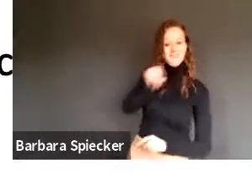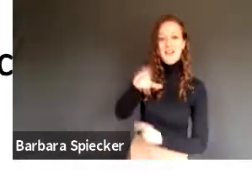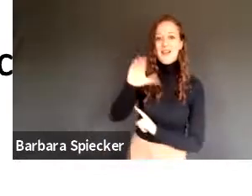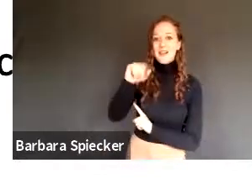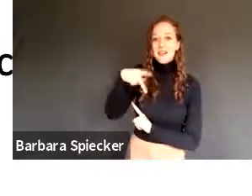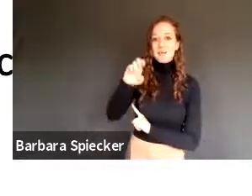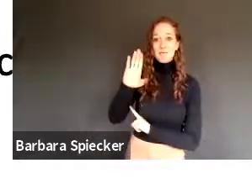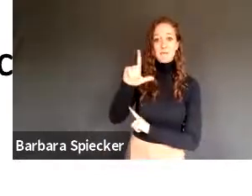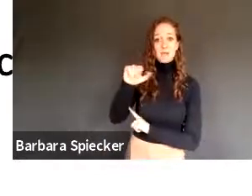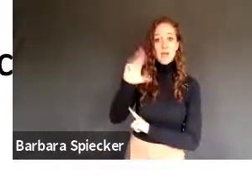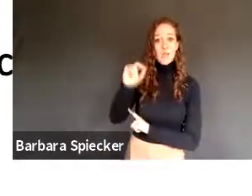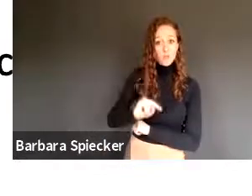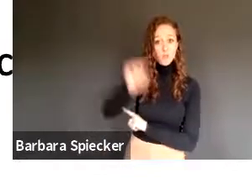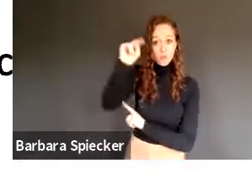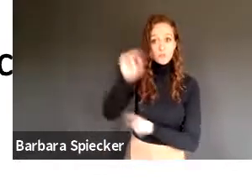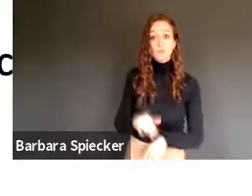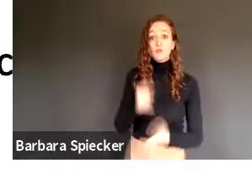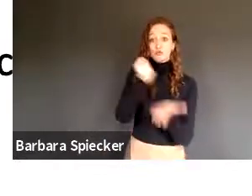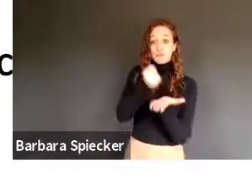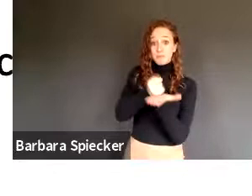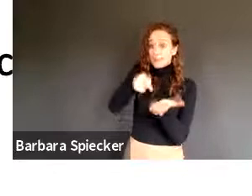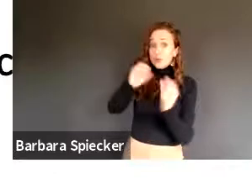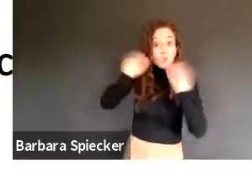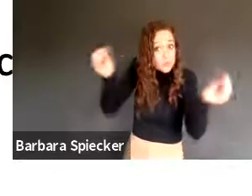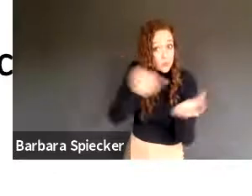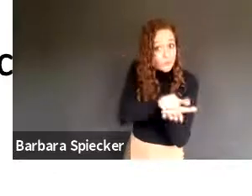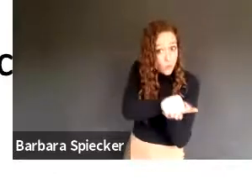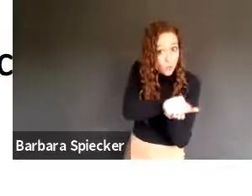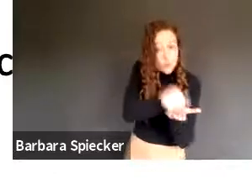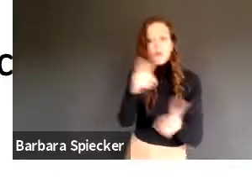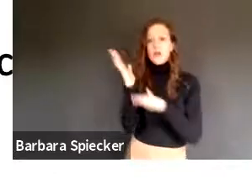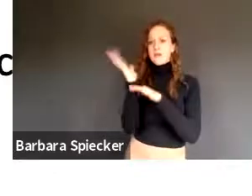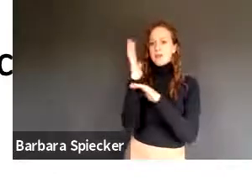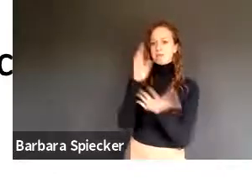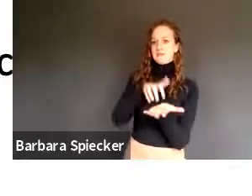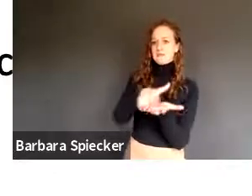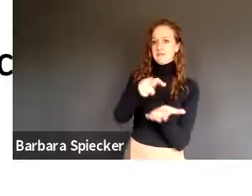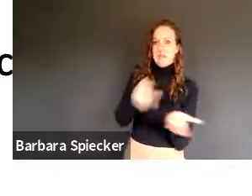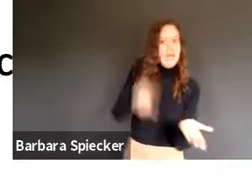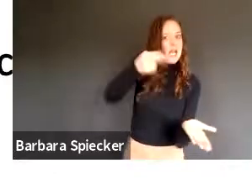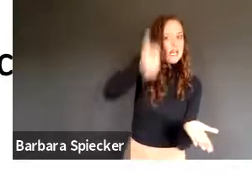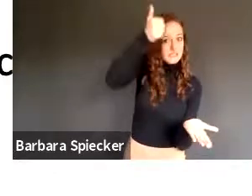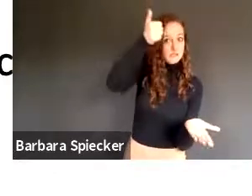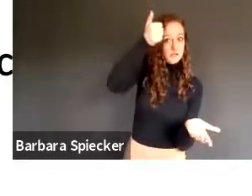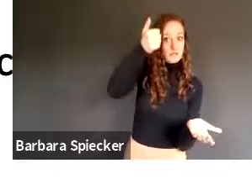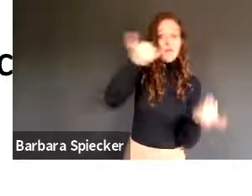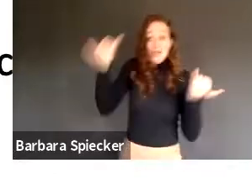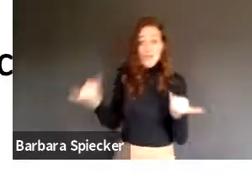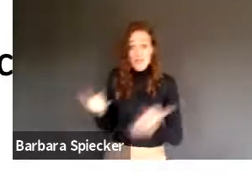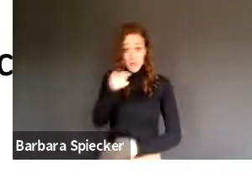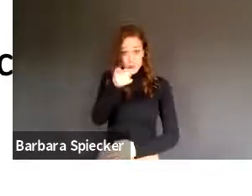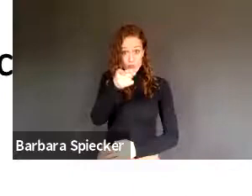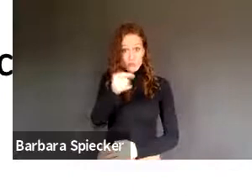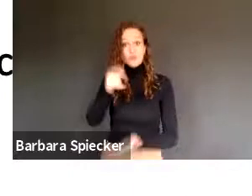Now remember that previous figure for Cape Blanco North, where kelp density was greater in treatments without herbivores?